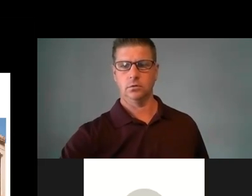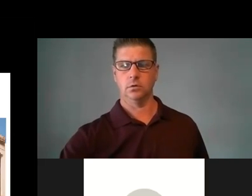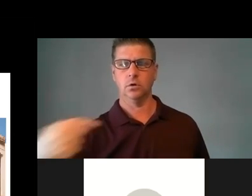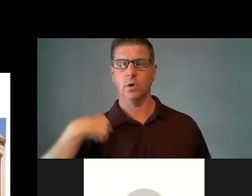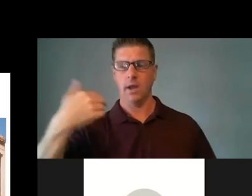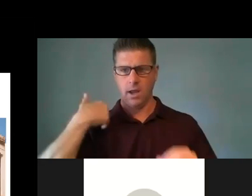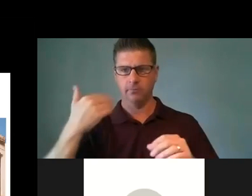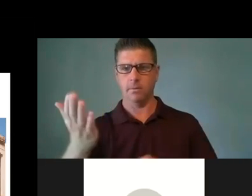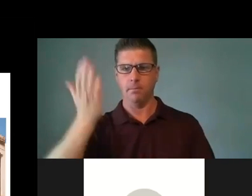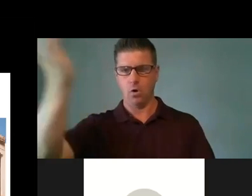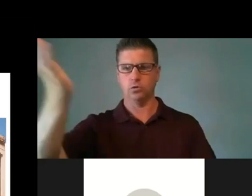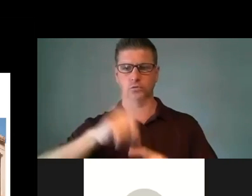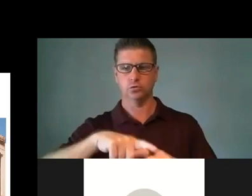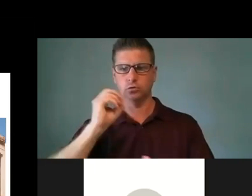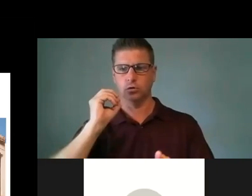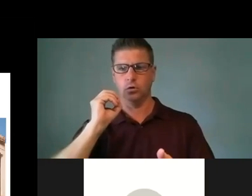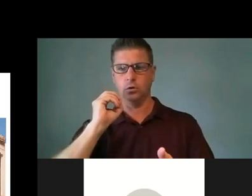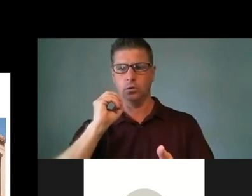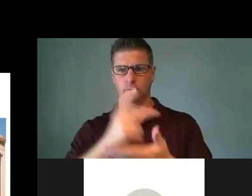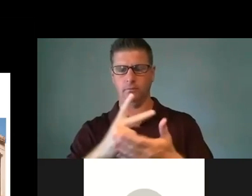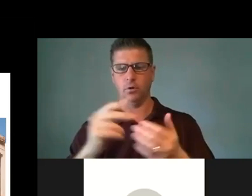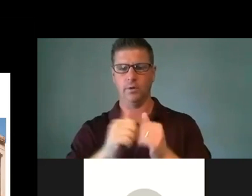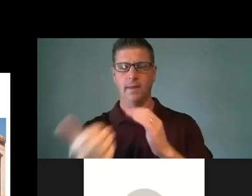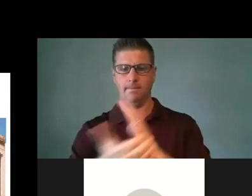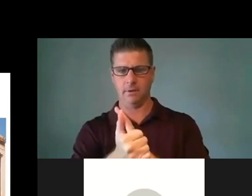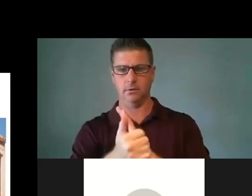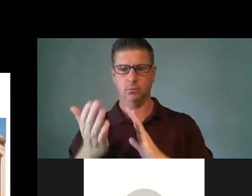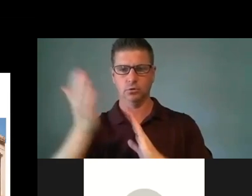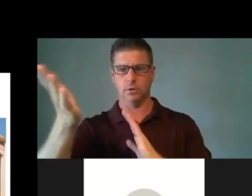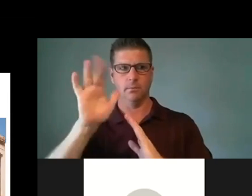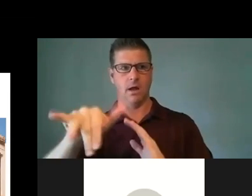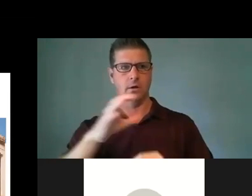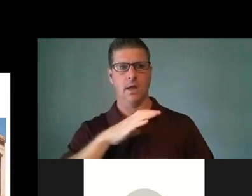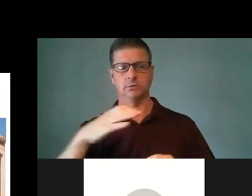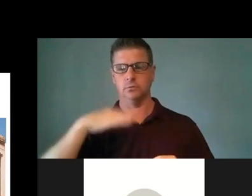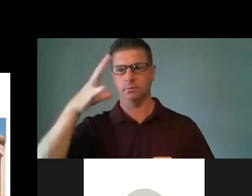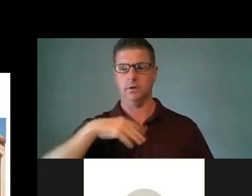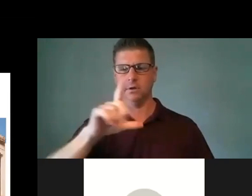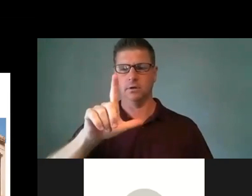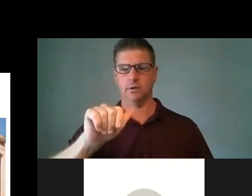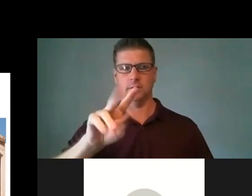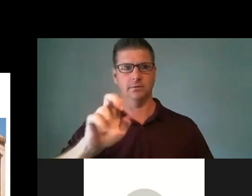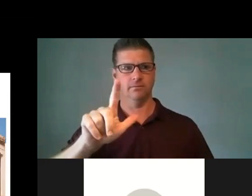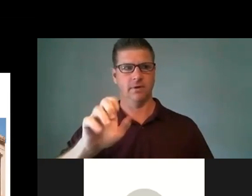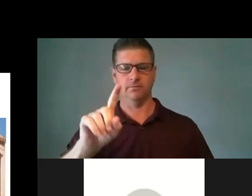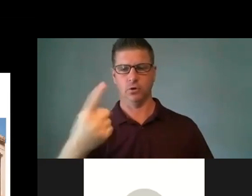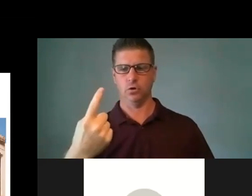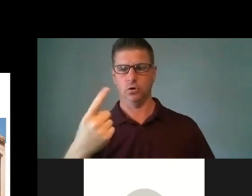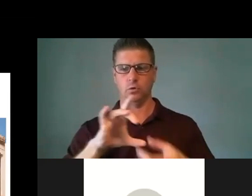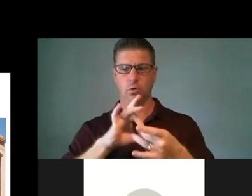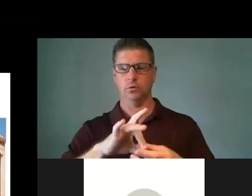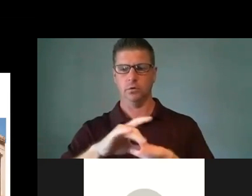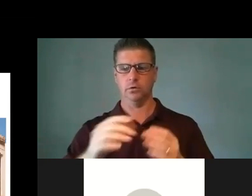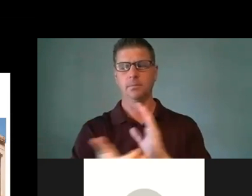motion to approve with the amendments presented by Councilman Lavelle first regarding the memorandum